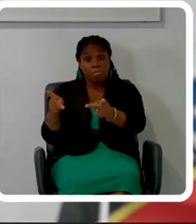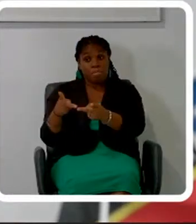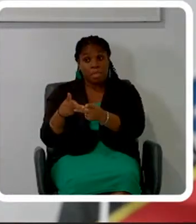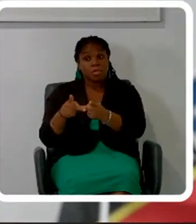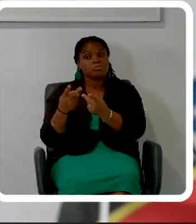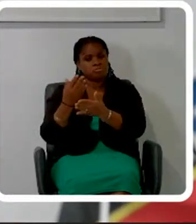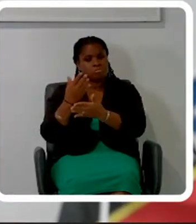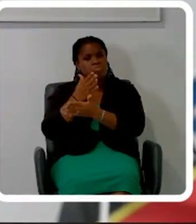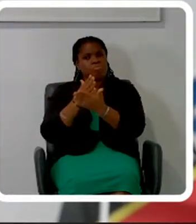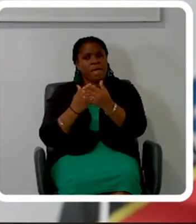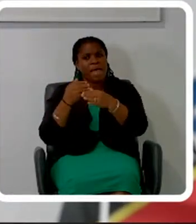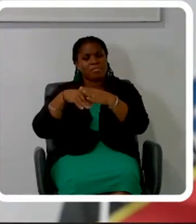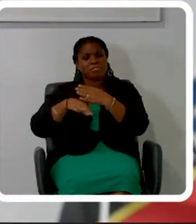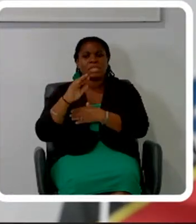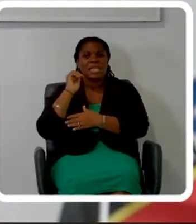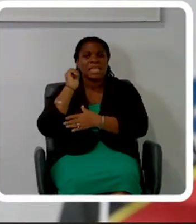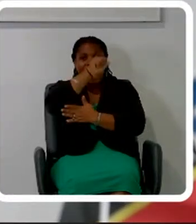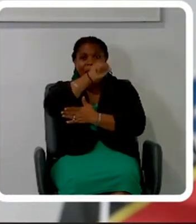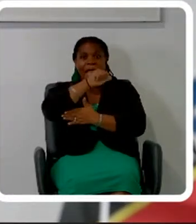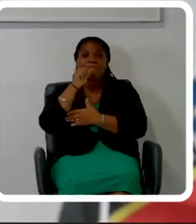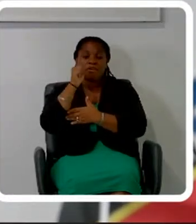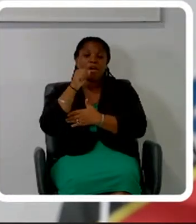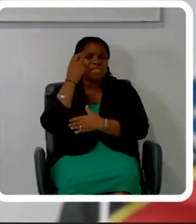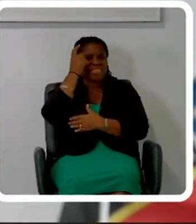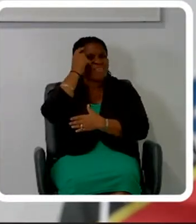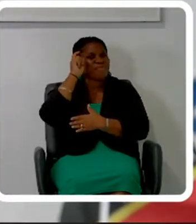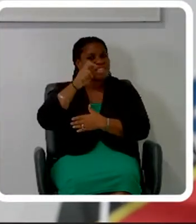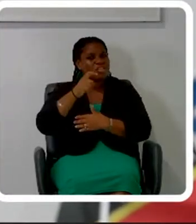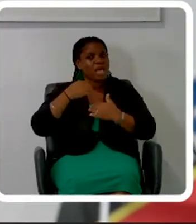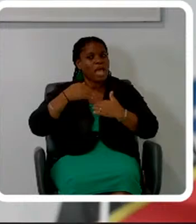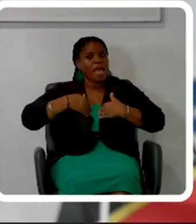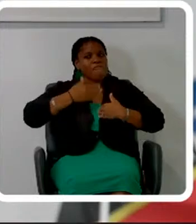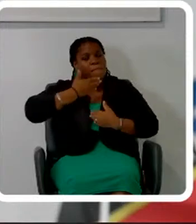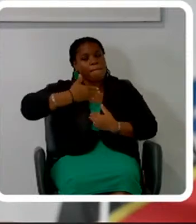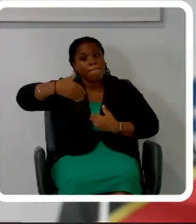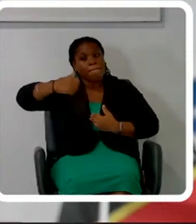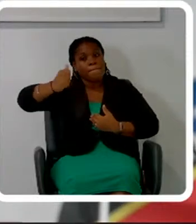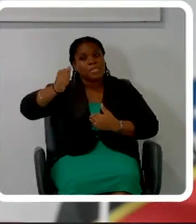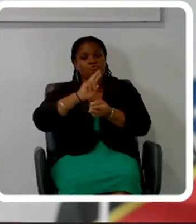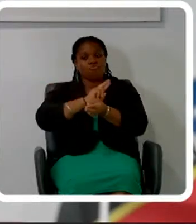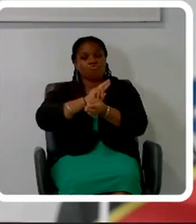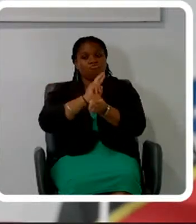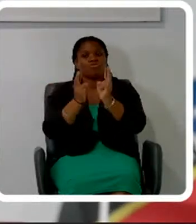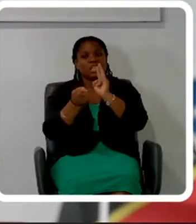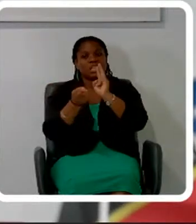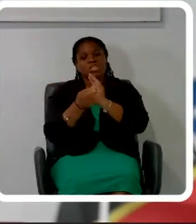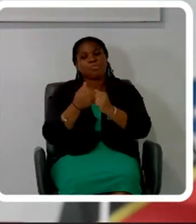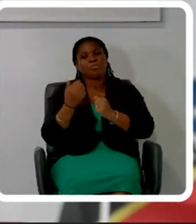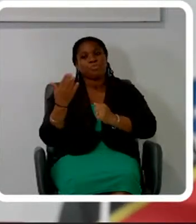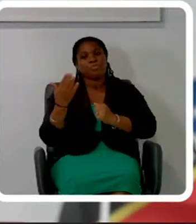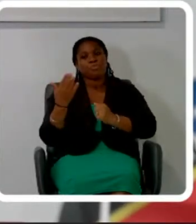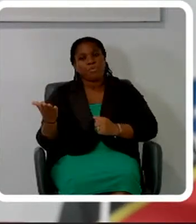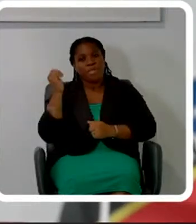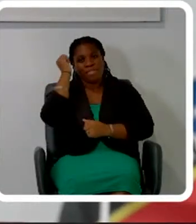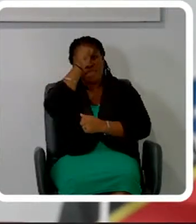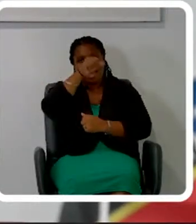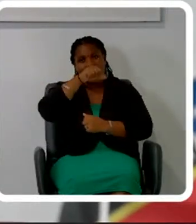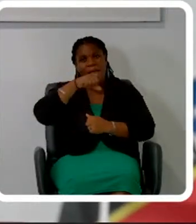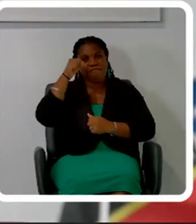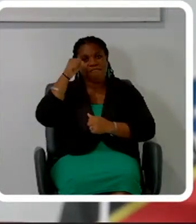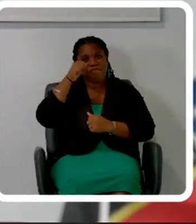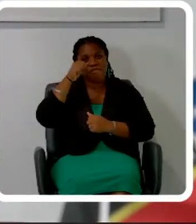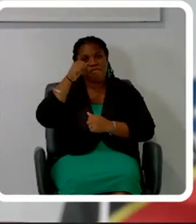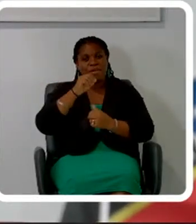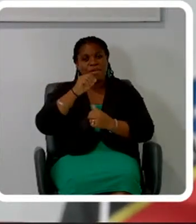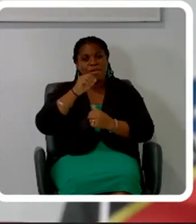Africa, and we think that we should build this relationship and build our relationship with the mother continent. And so we'll